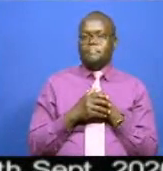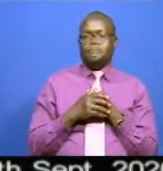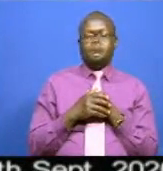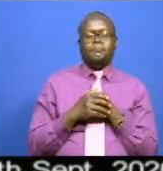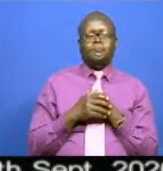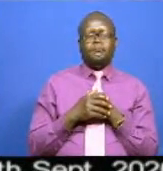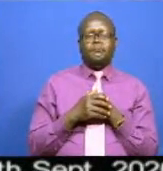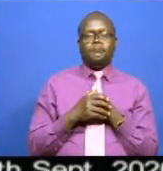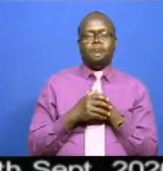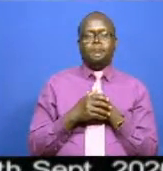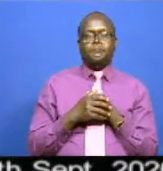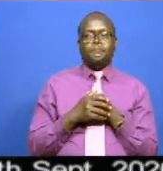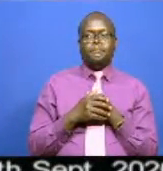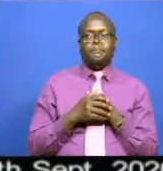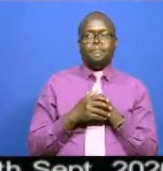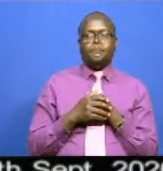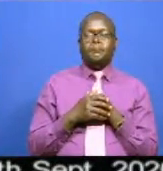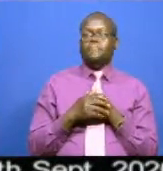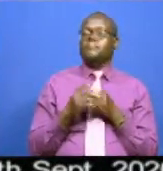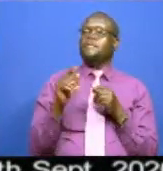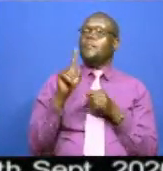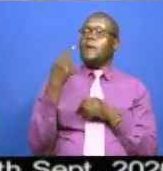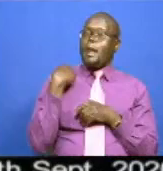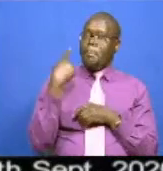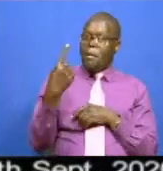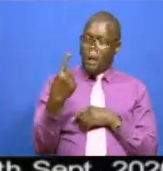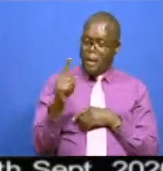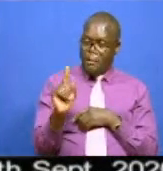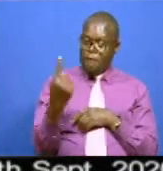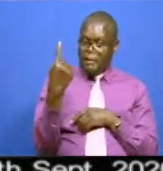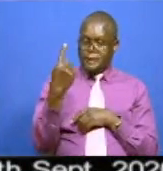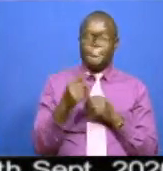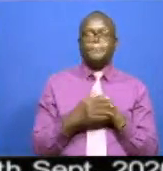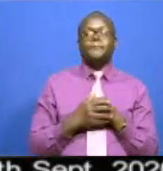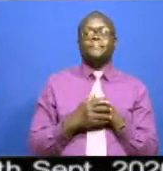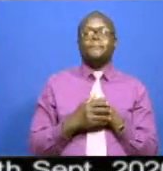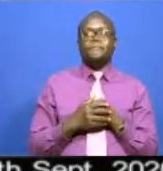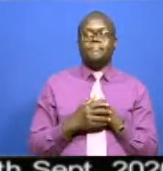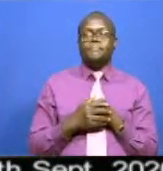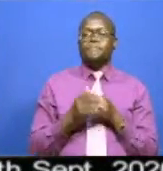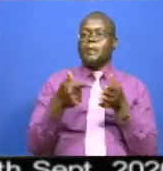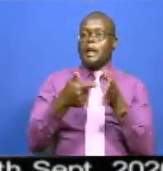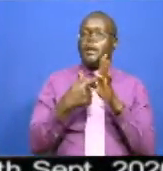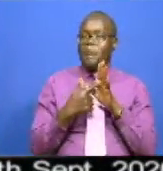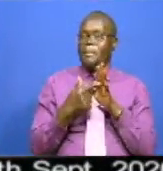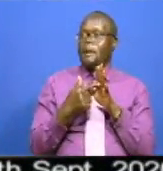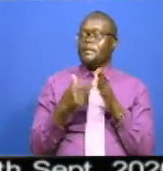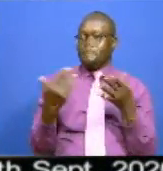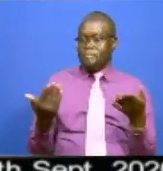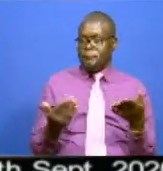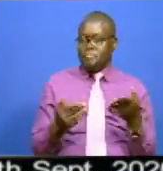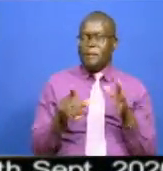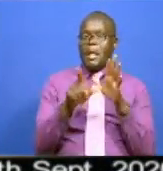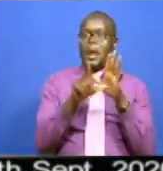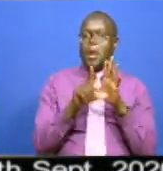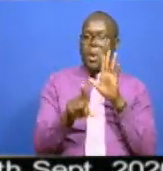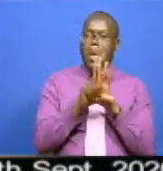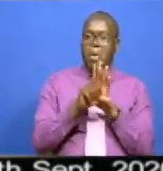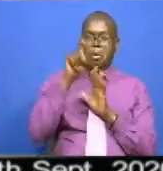overlook. The strongest one, and the first, Mr. Speaker, is the requirement of the law.